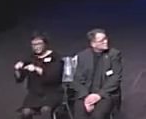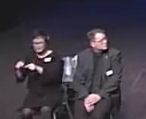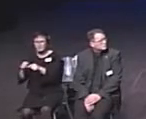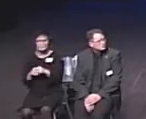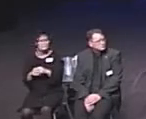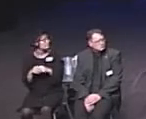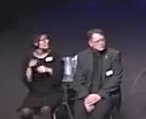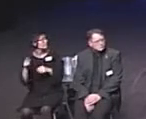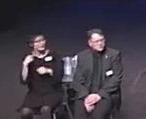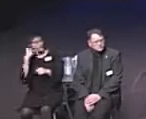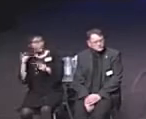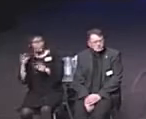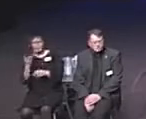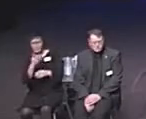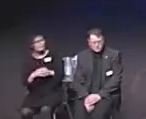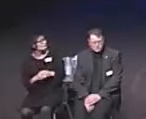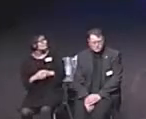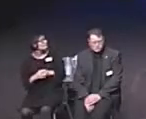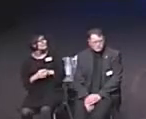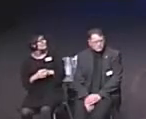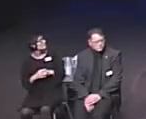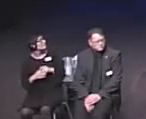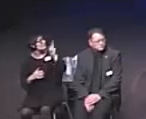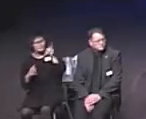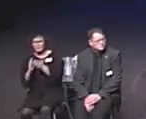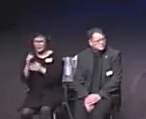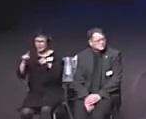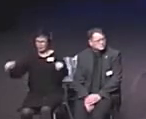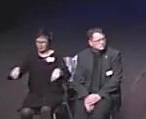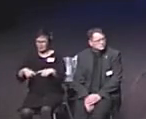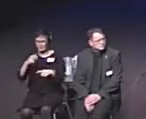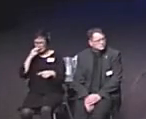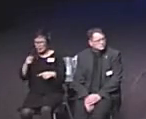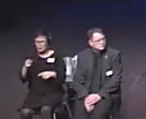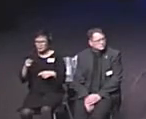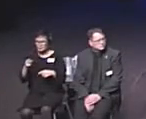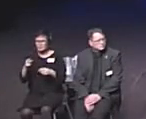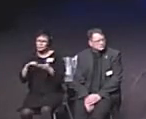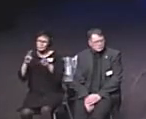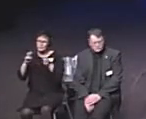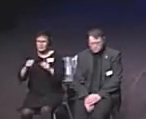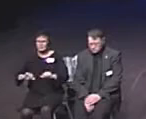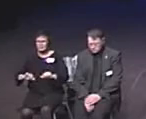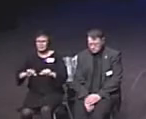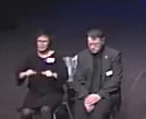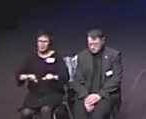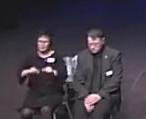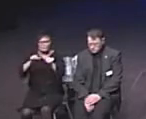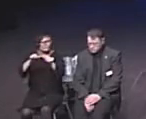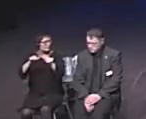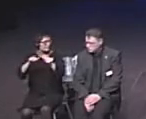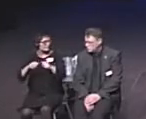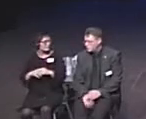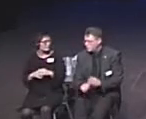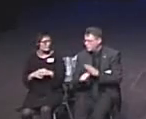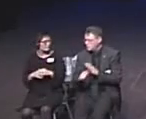out like this. And if you look at this image of like sketches, I don't know, is there a way to point